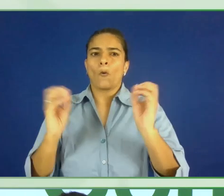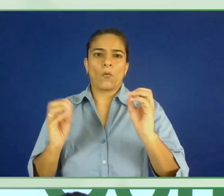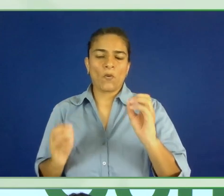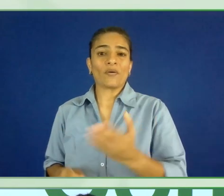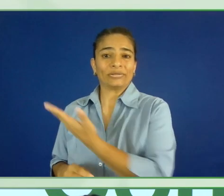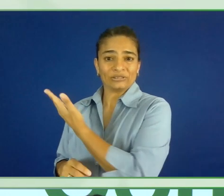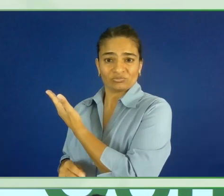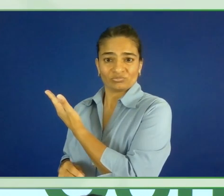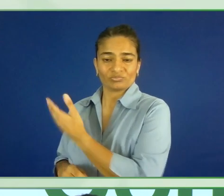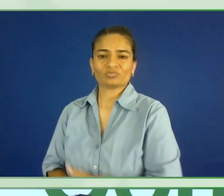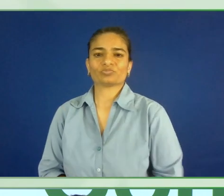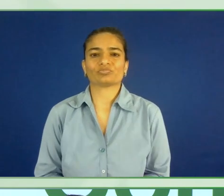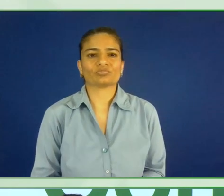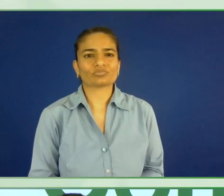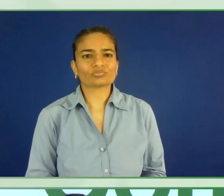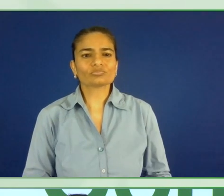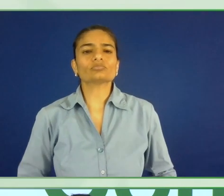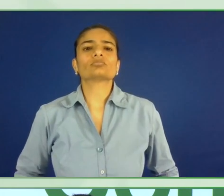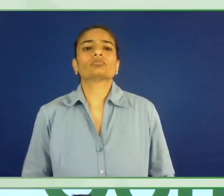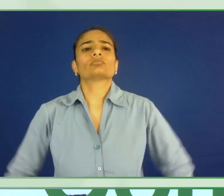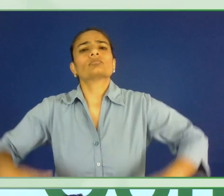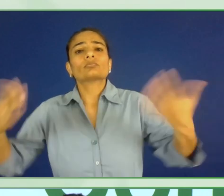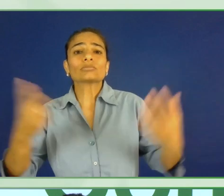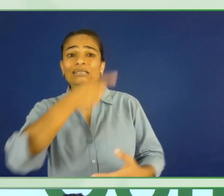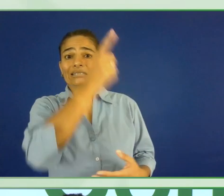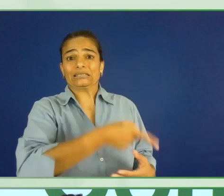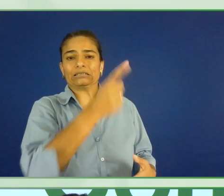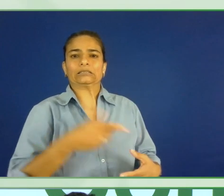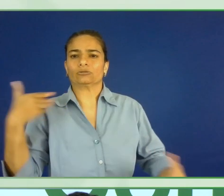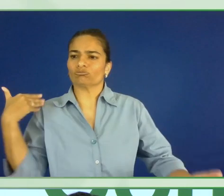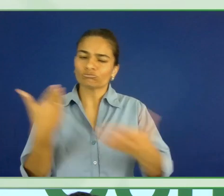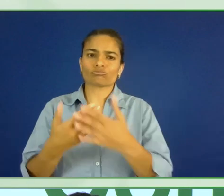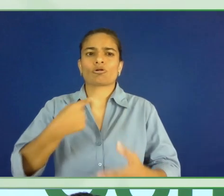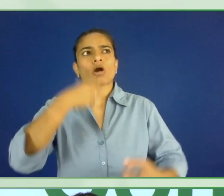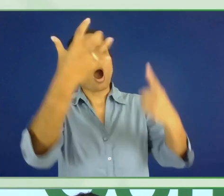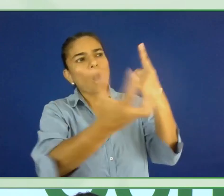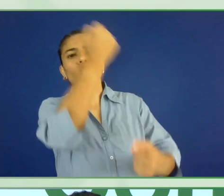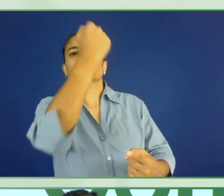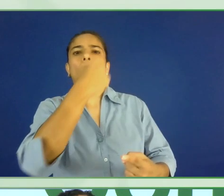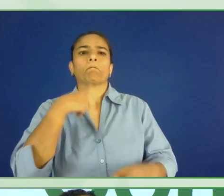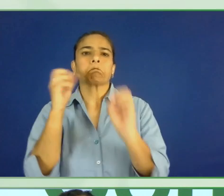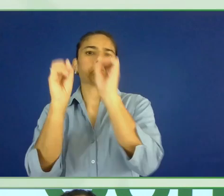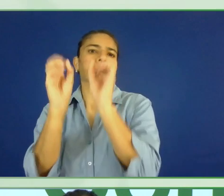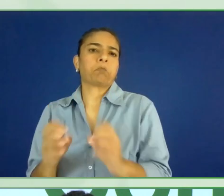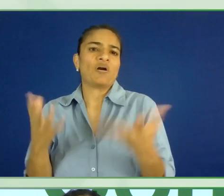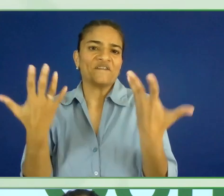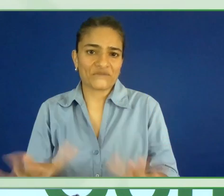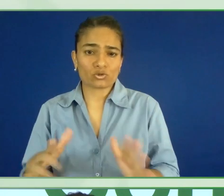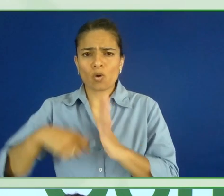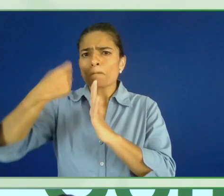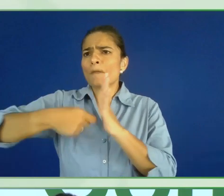So these are some of our outcomes and outputs. So the project started as a pilot project. I've got 20 seconds.